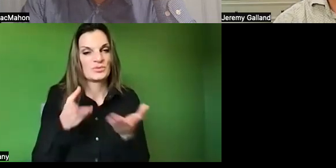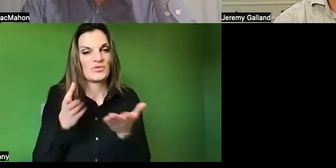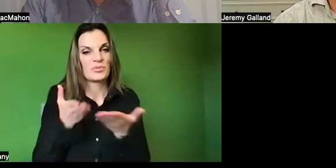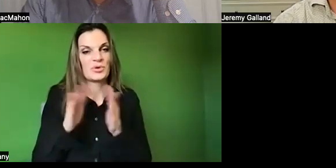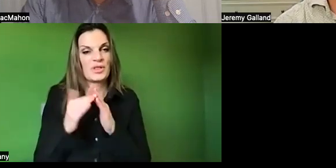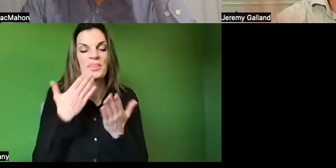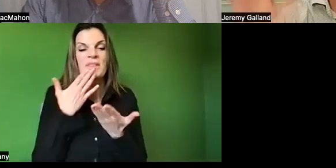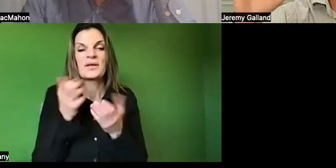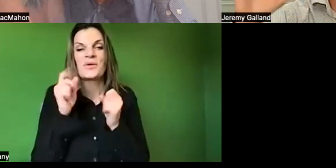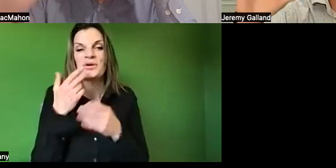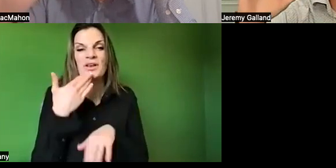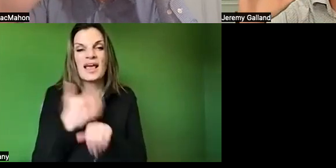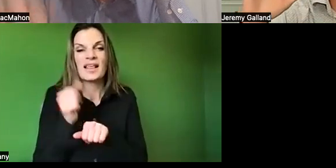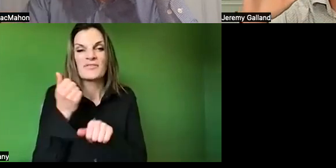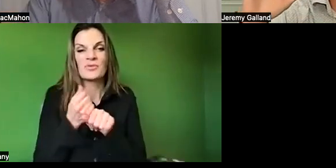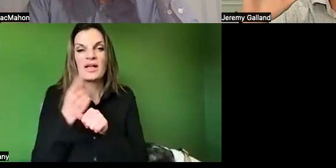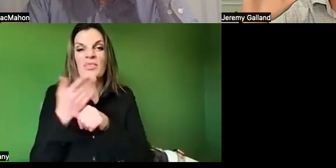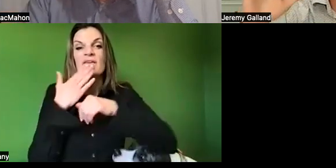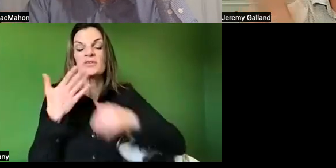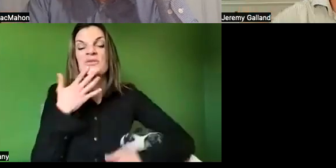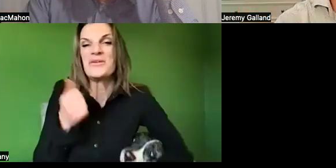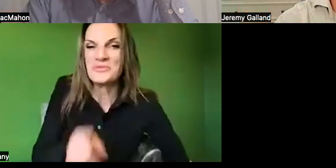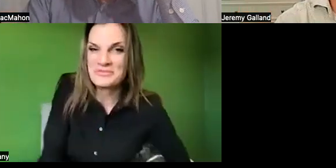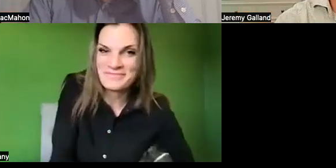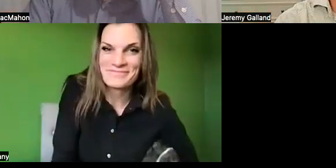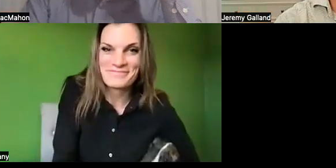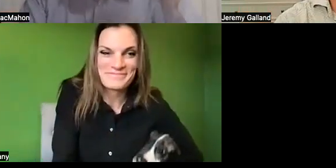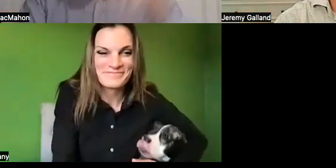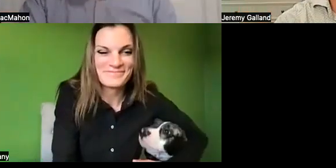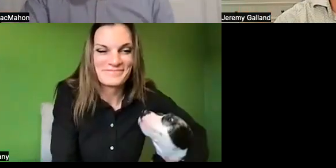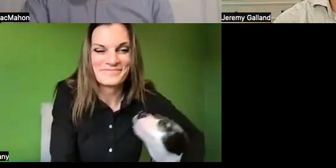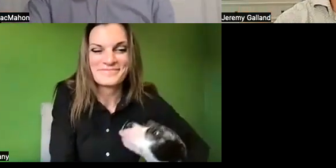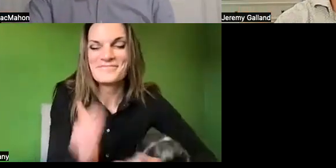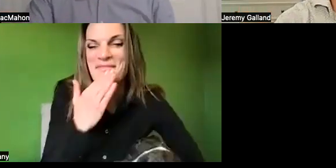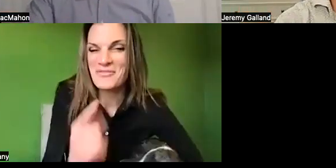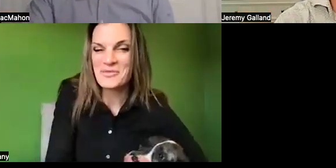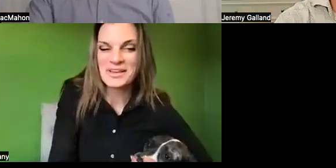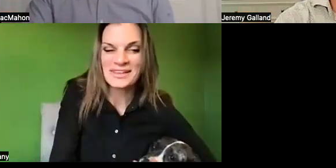Okay, good night, everyone. Thank you very much. Thanks, everyone.